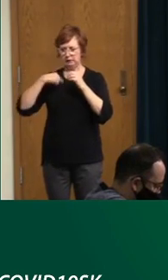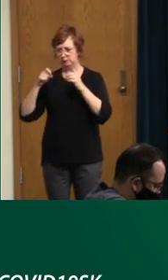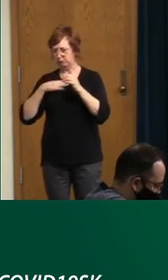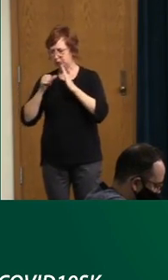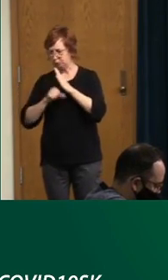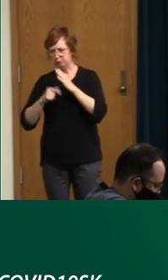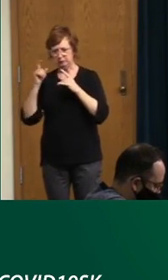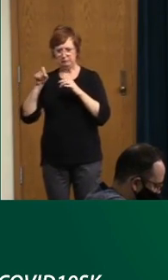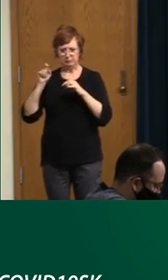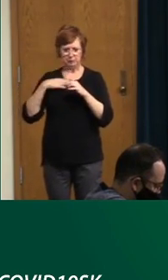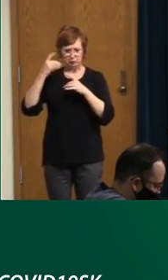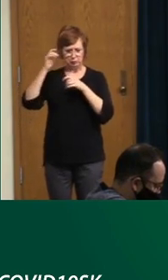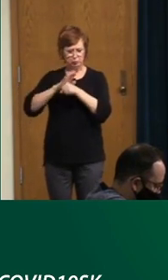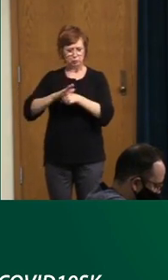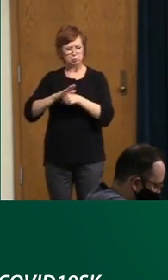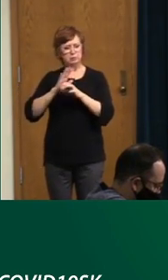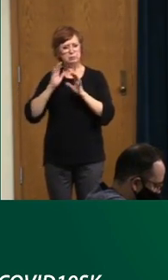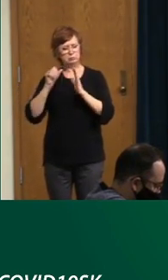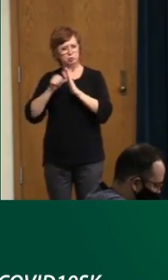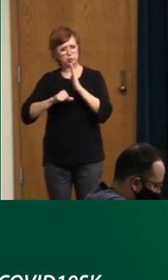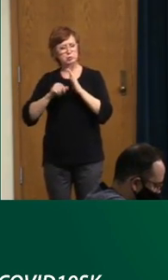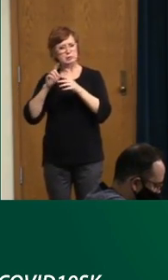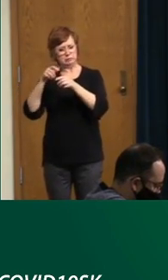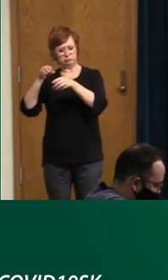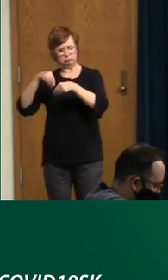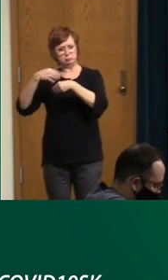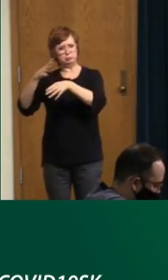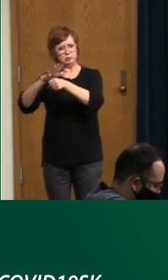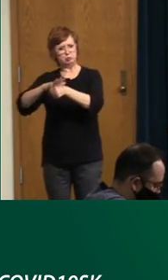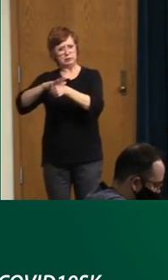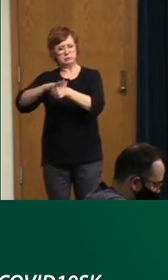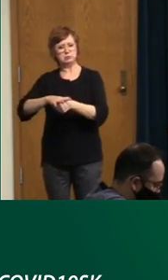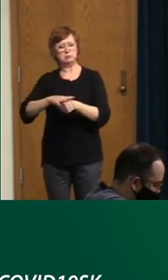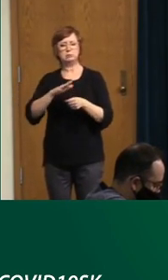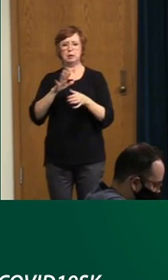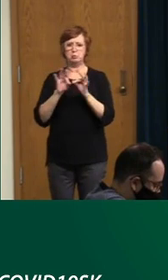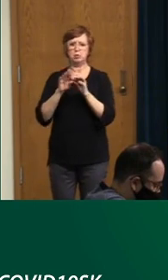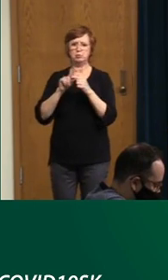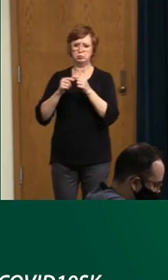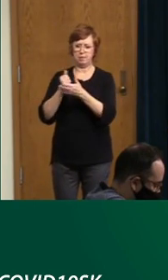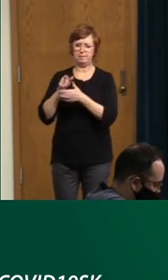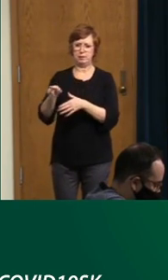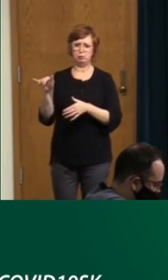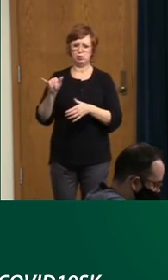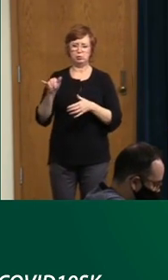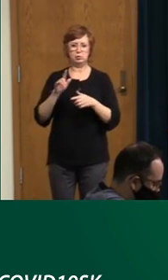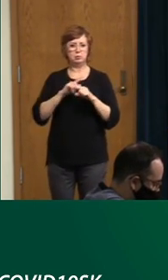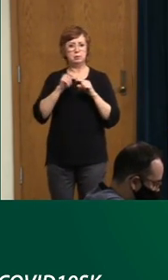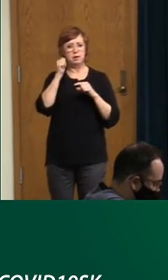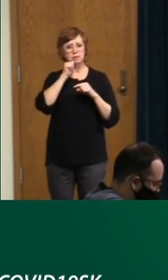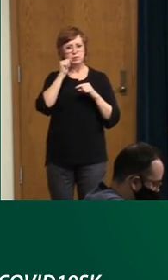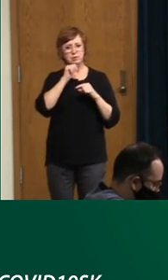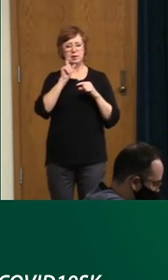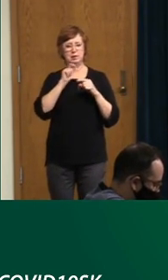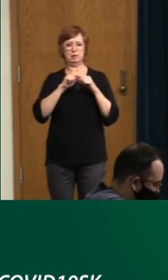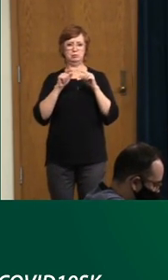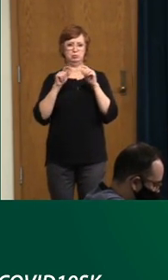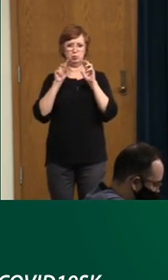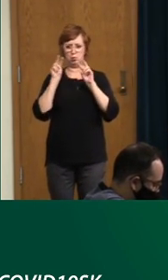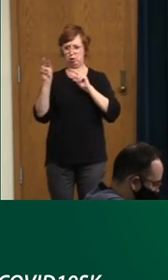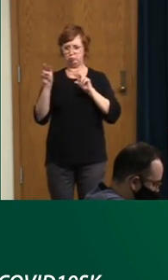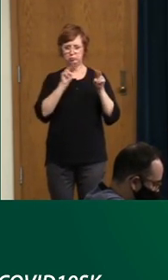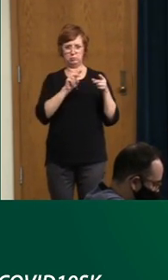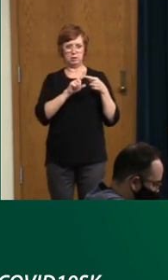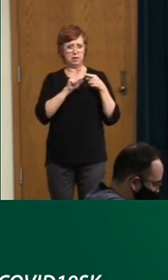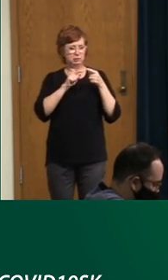throughout, and that adjustment and that balance that we're going to find is going to be on a daily basis to be able to see, do we need to adjust things in Saskatoon?